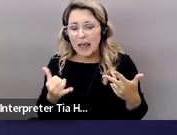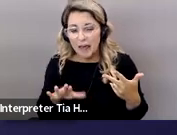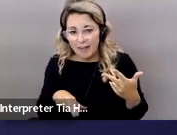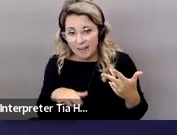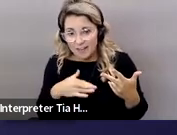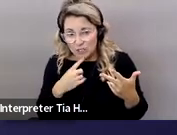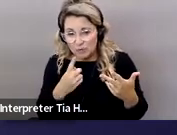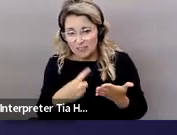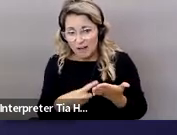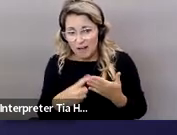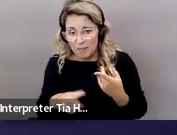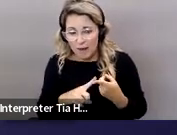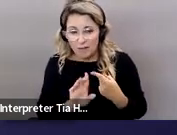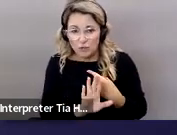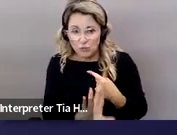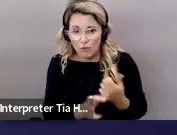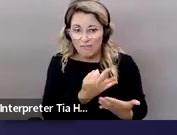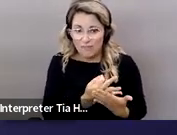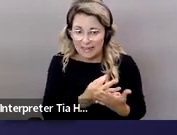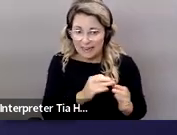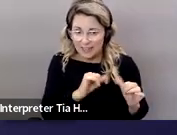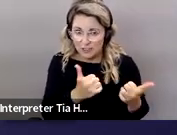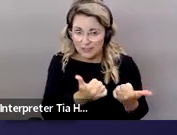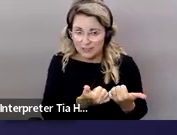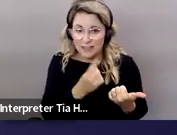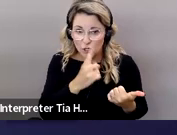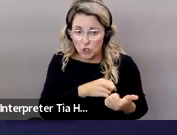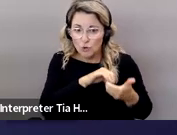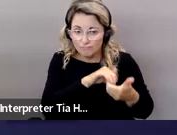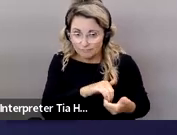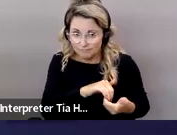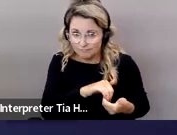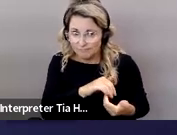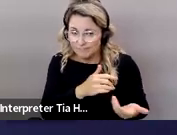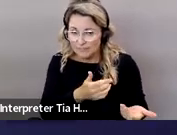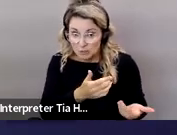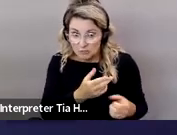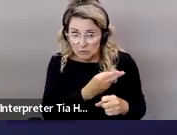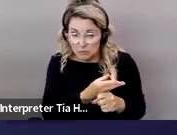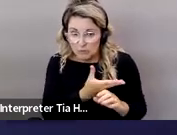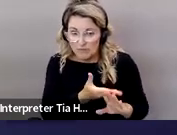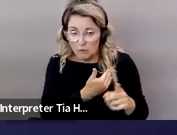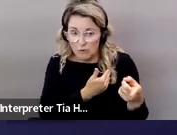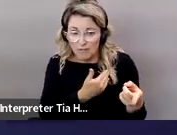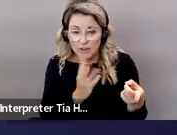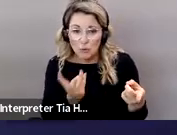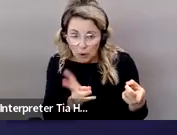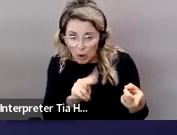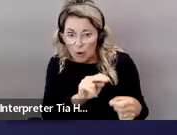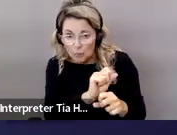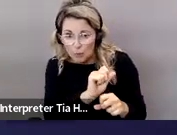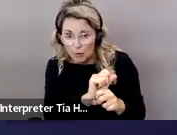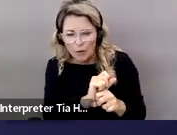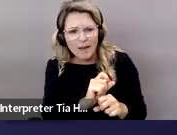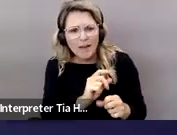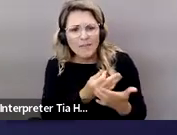the various funding agencies that they have used in their own work and where the funding comes